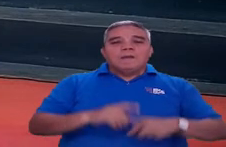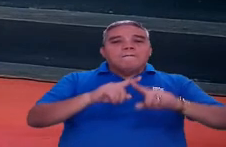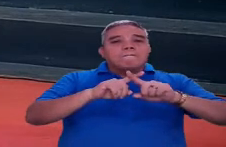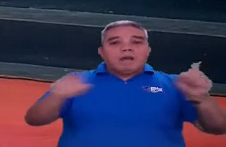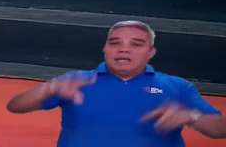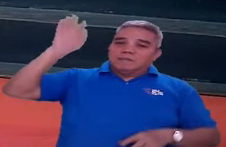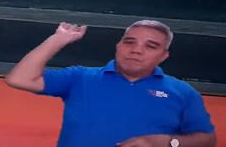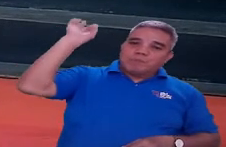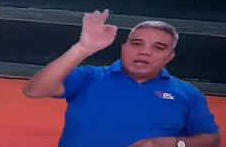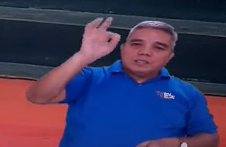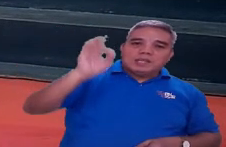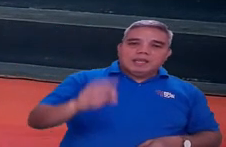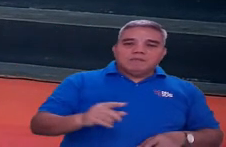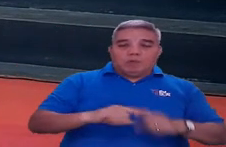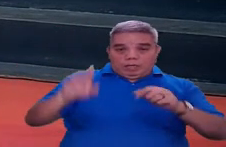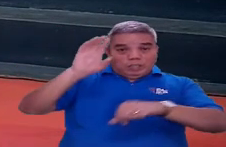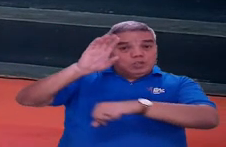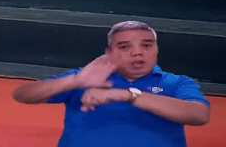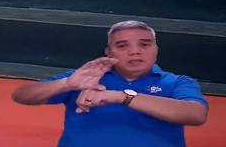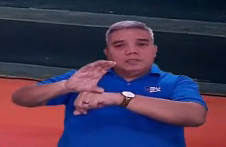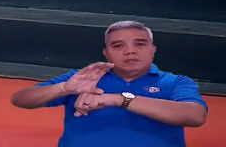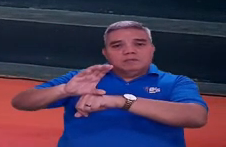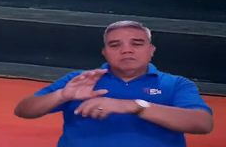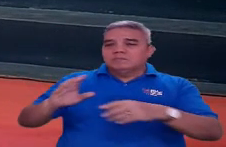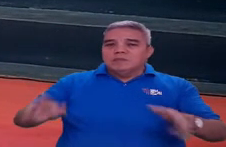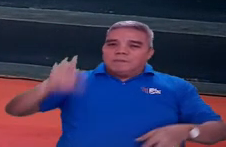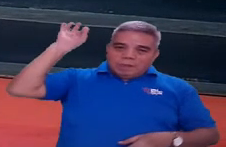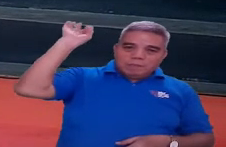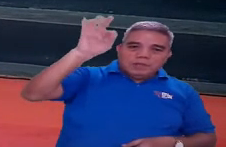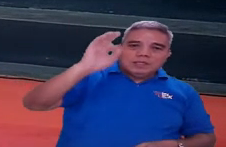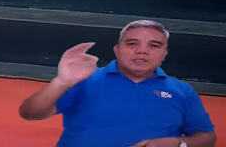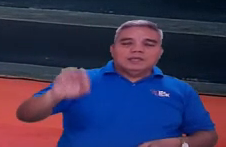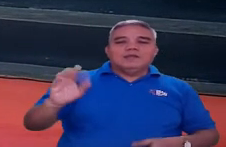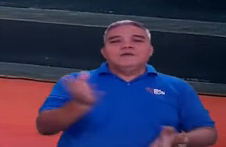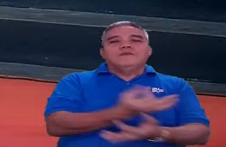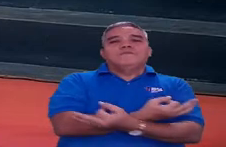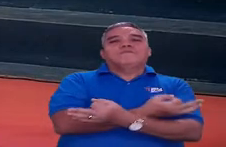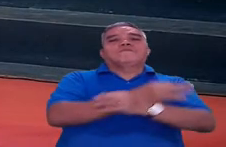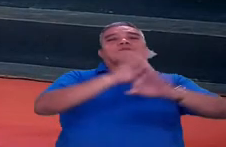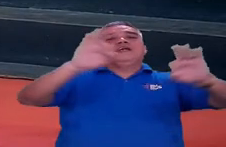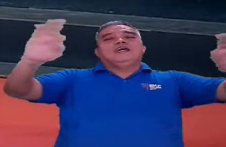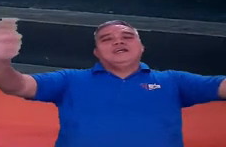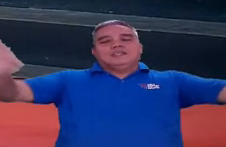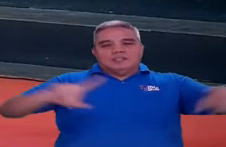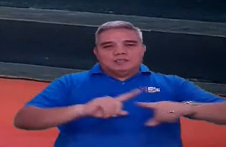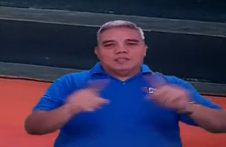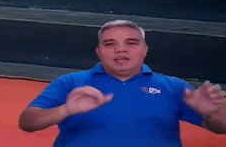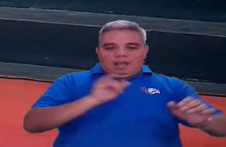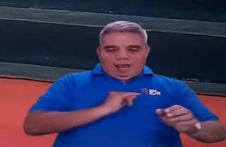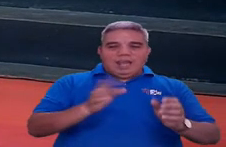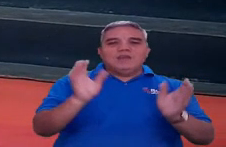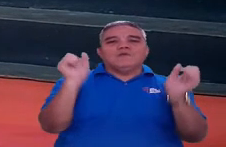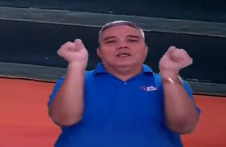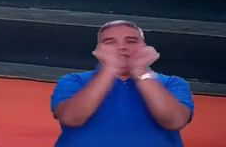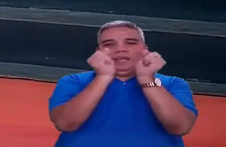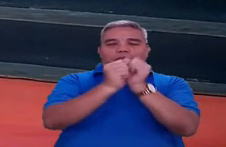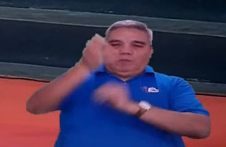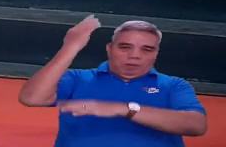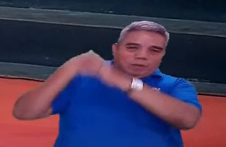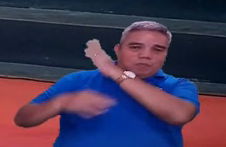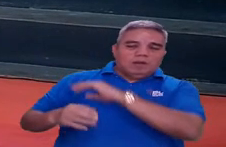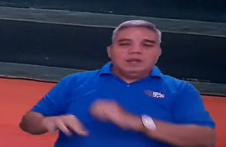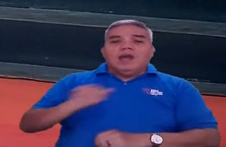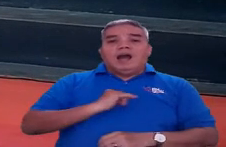But preaching fortifies the church. Preaching frees the captives. I was a slave of